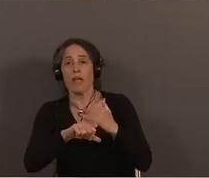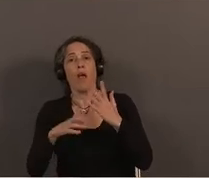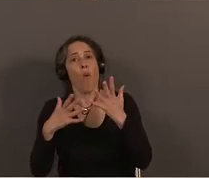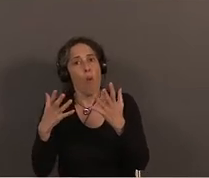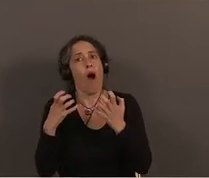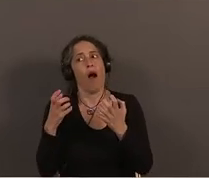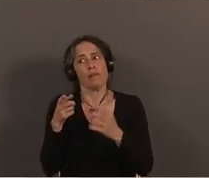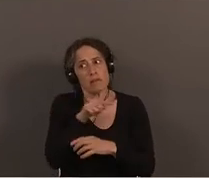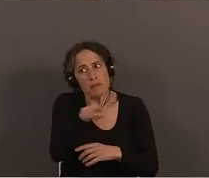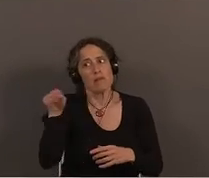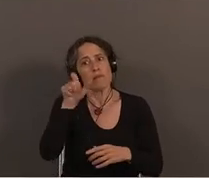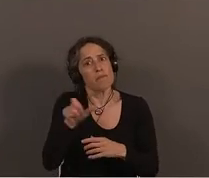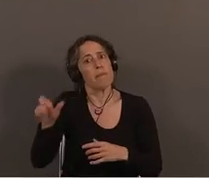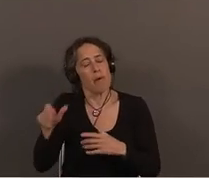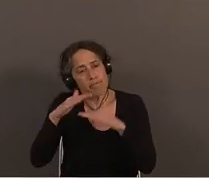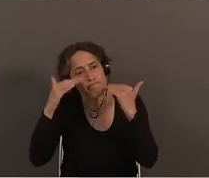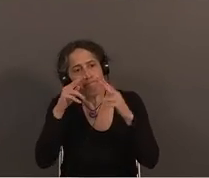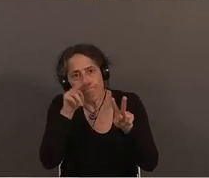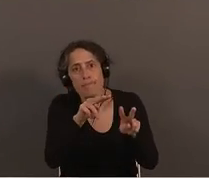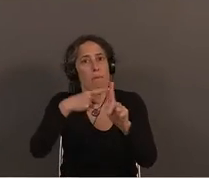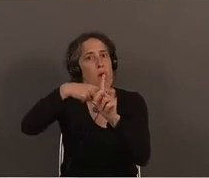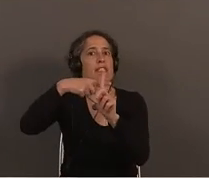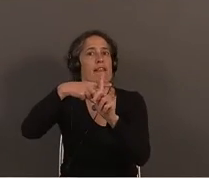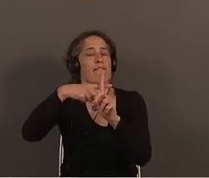packages, better prices. So there is no issue there.